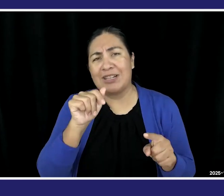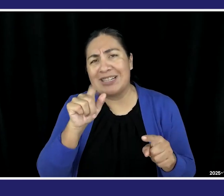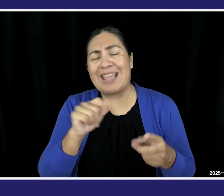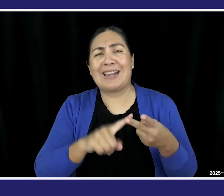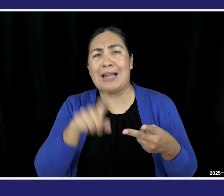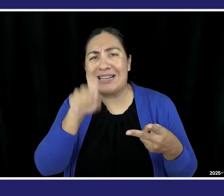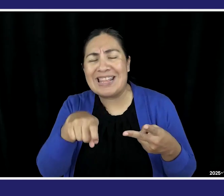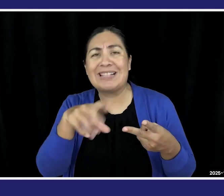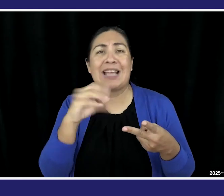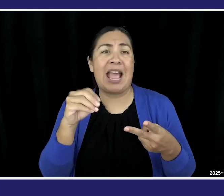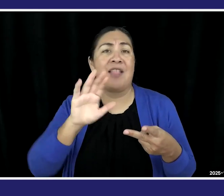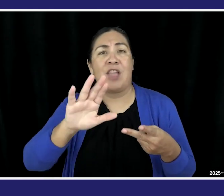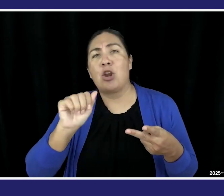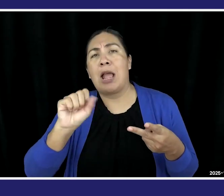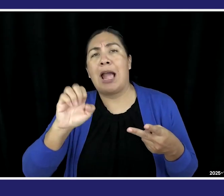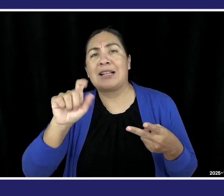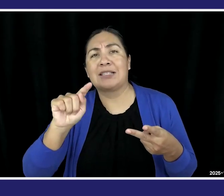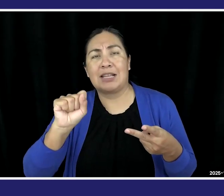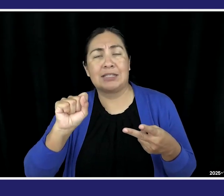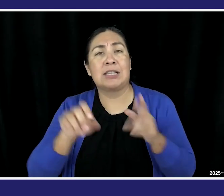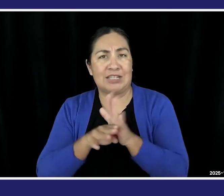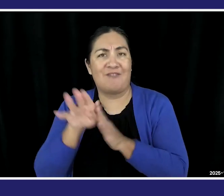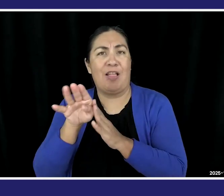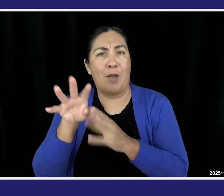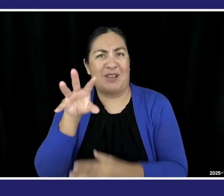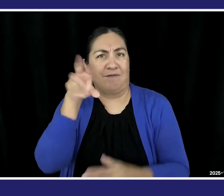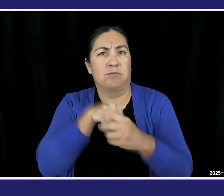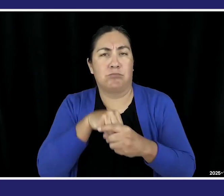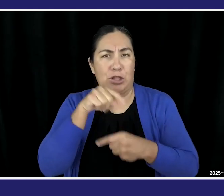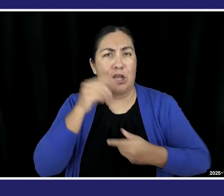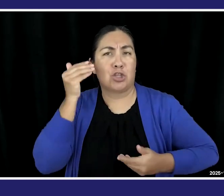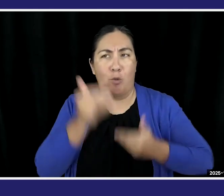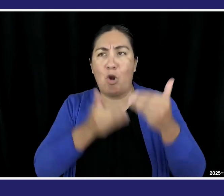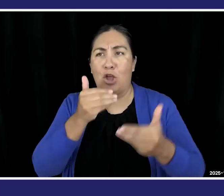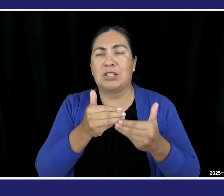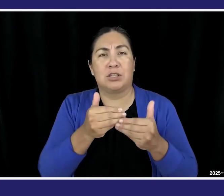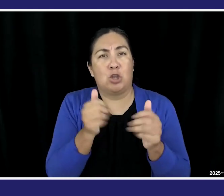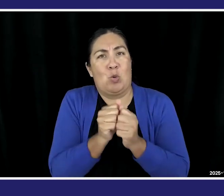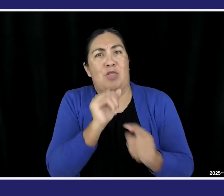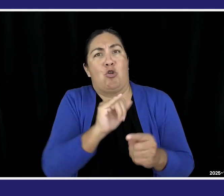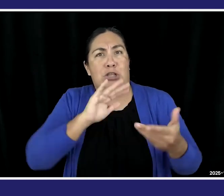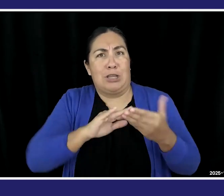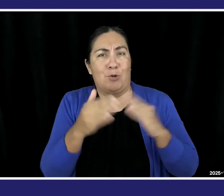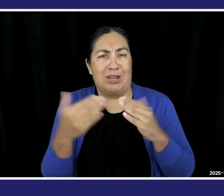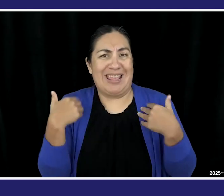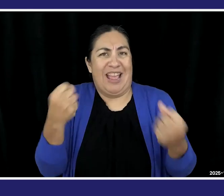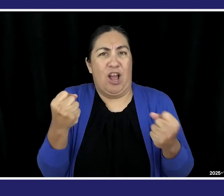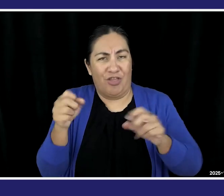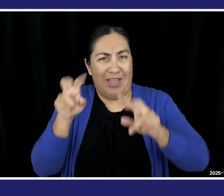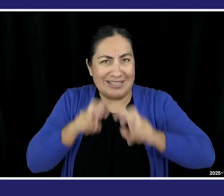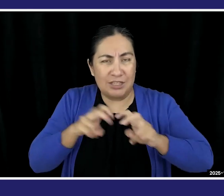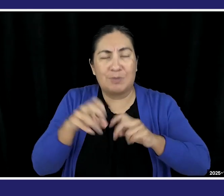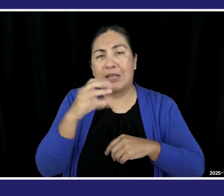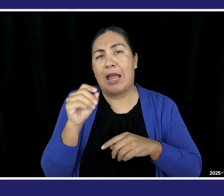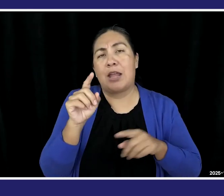health assets that are developed as part of this process into those community health assessments and community